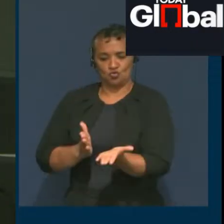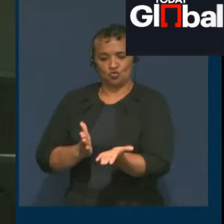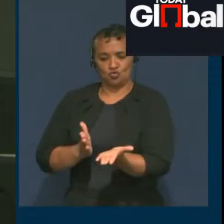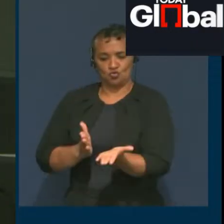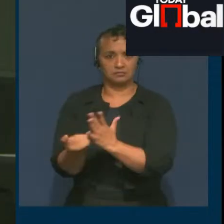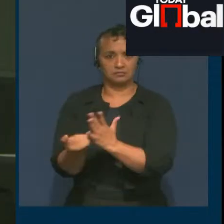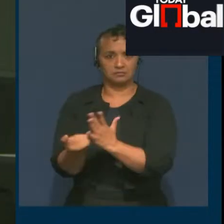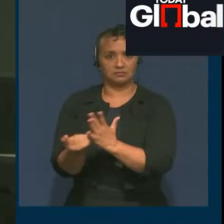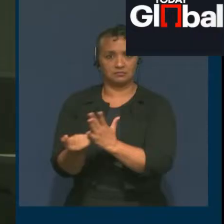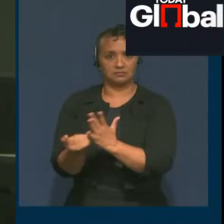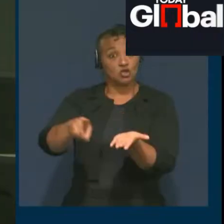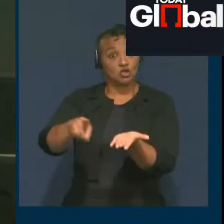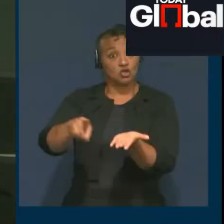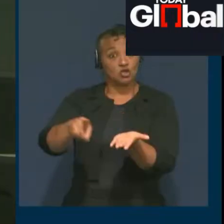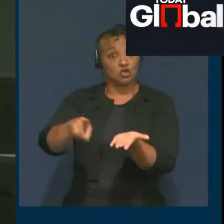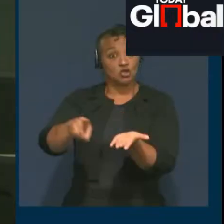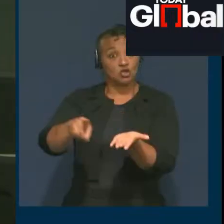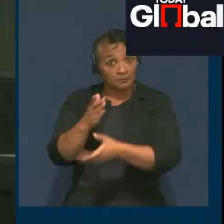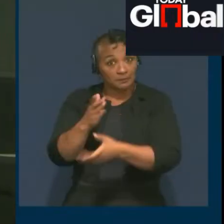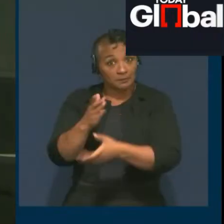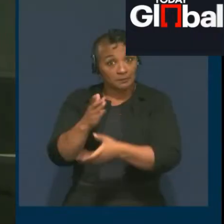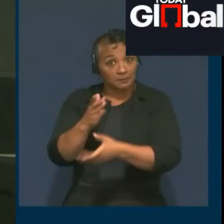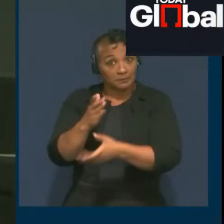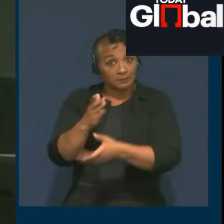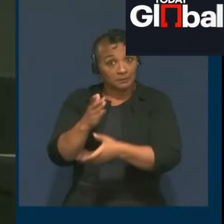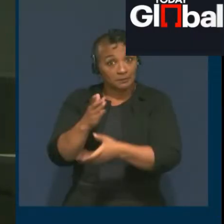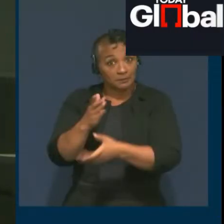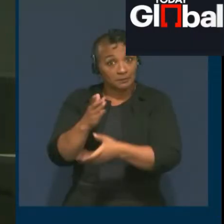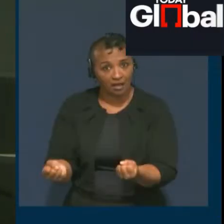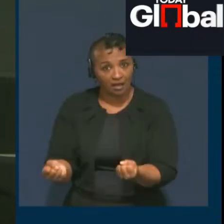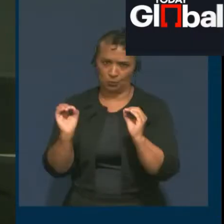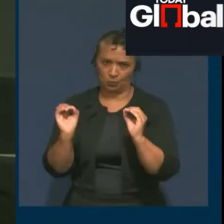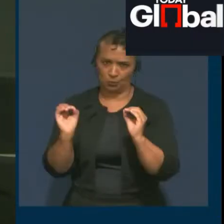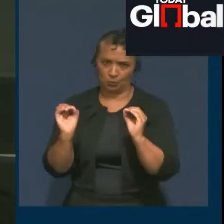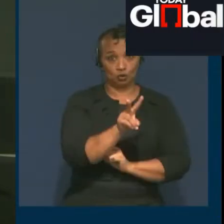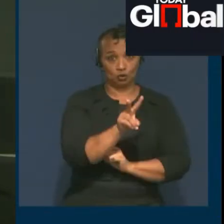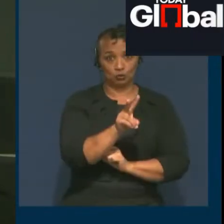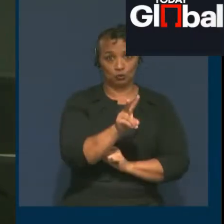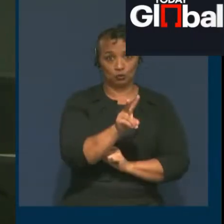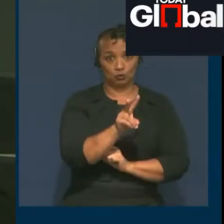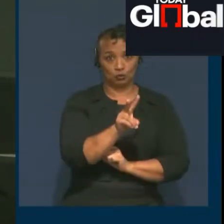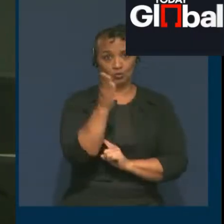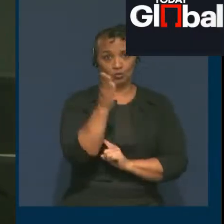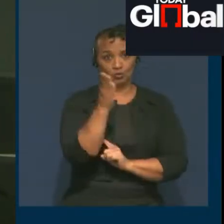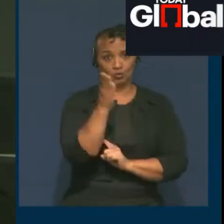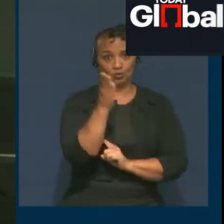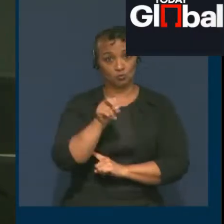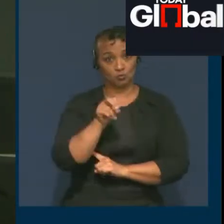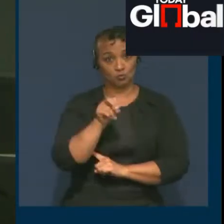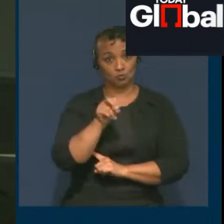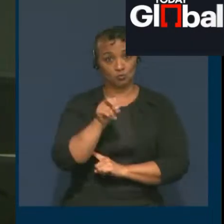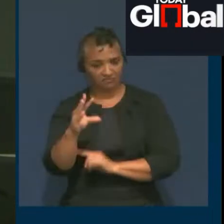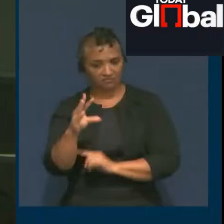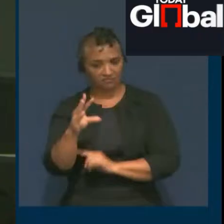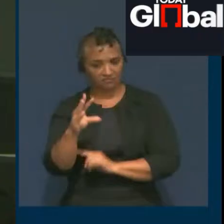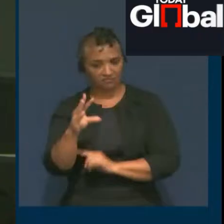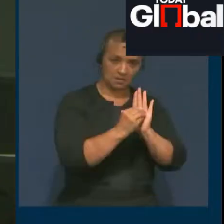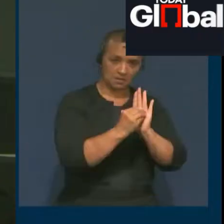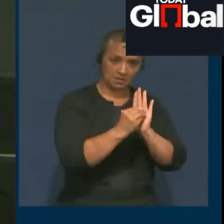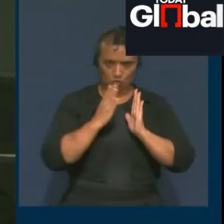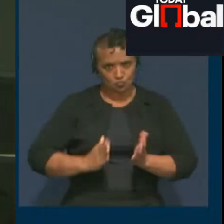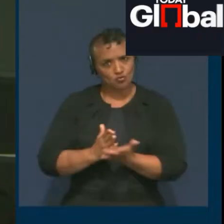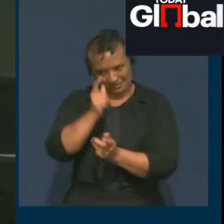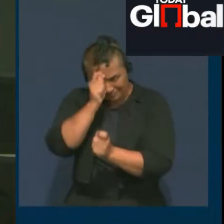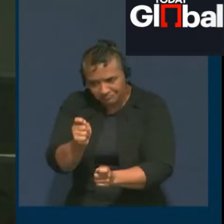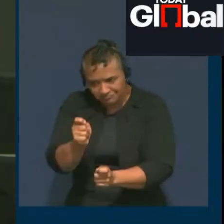discrimination. Law 22 of 2025 has enshrined those rights. In